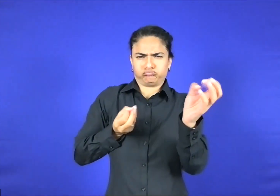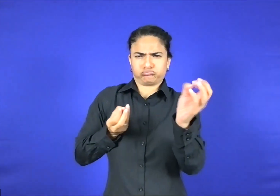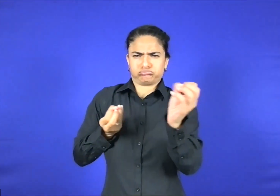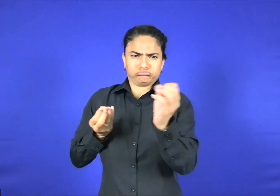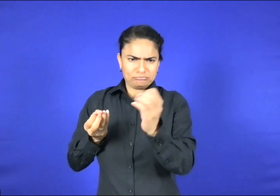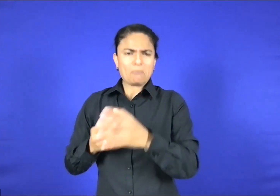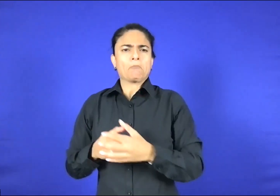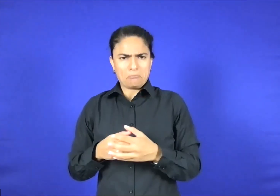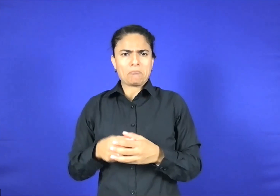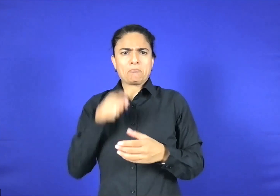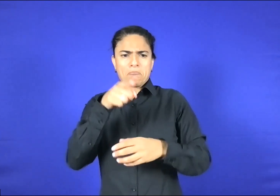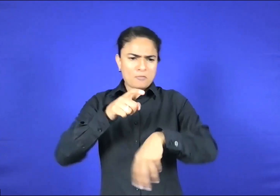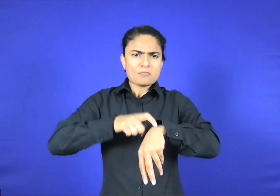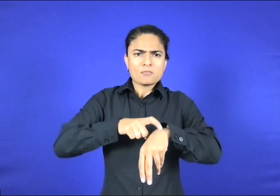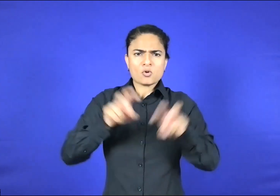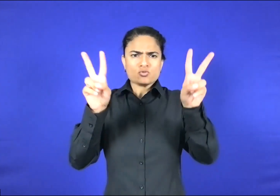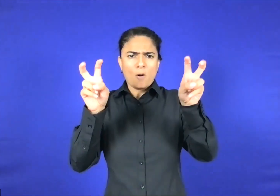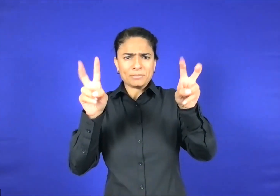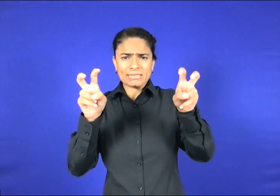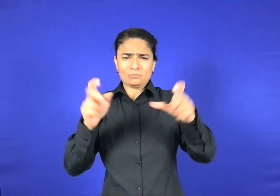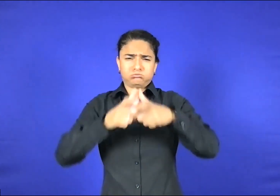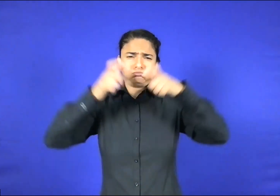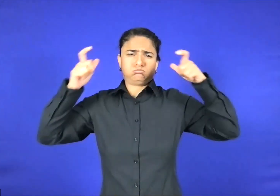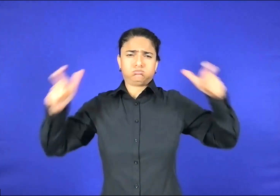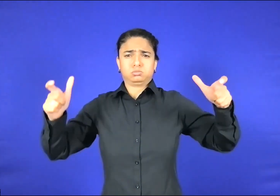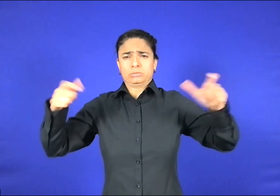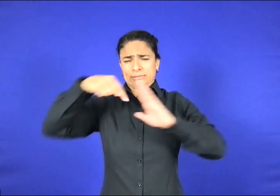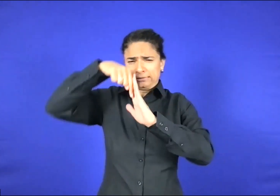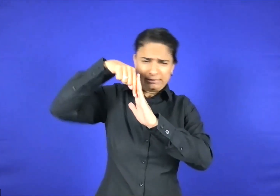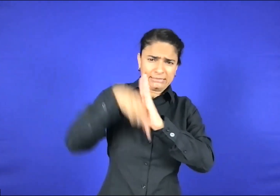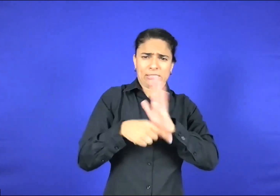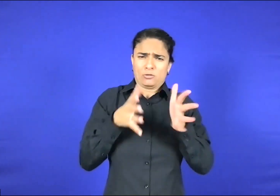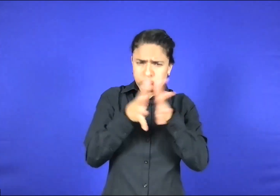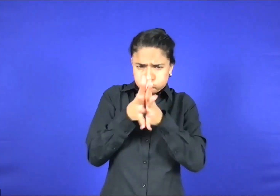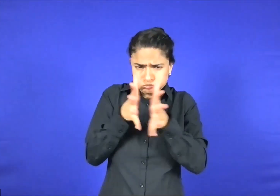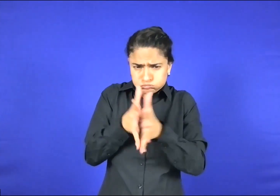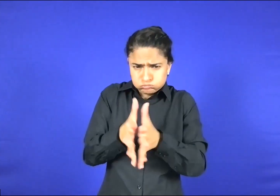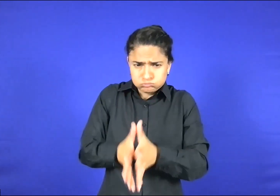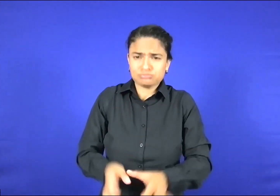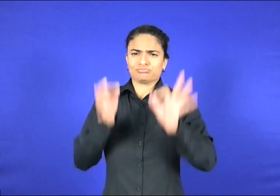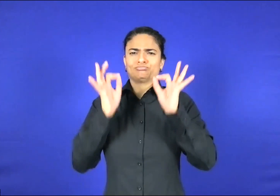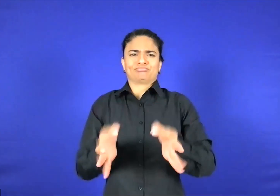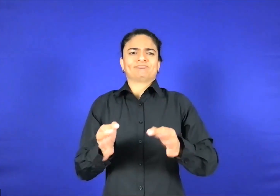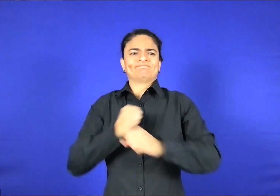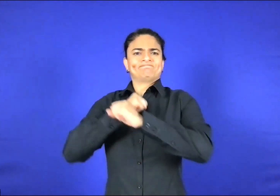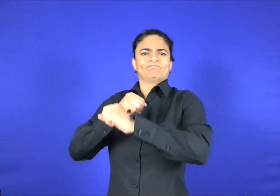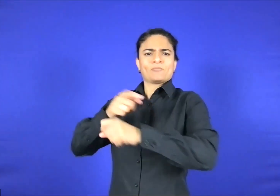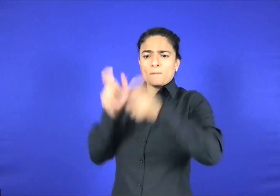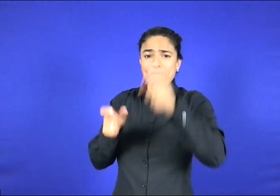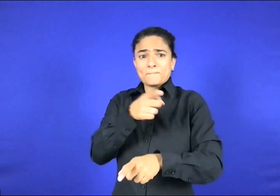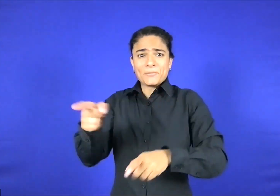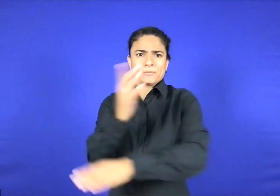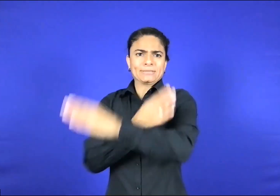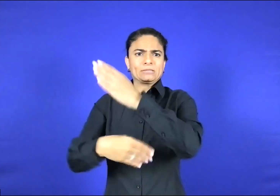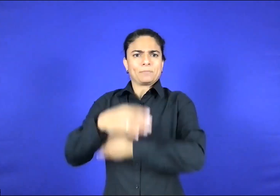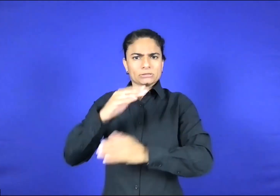aspects concerning disability assessment, disability determination, and how to unbundle